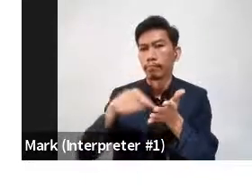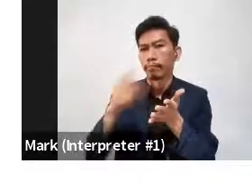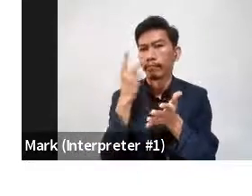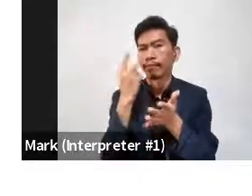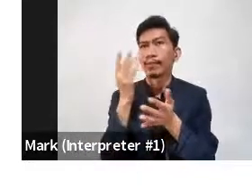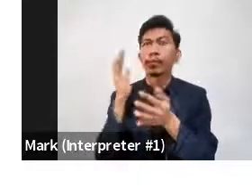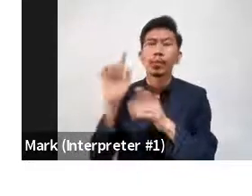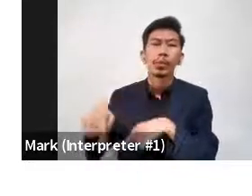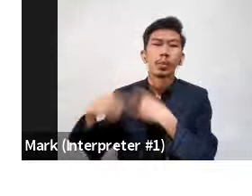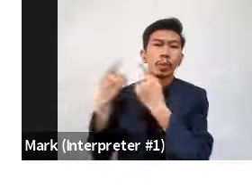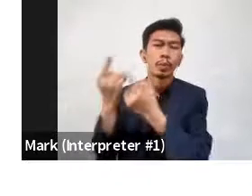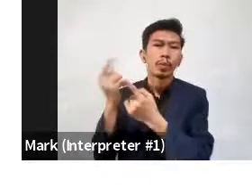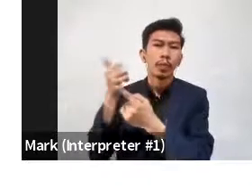years,